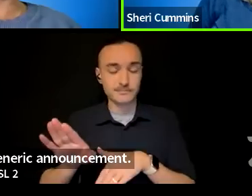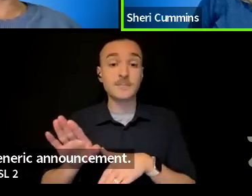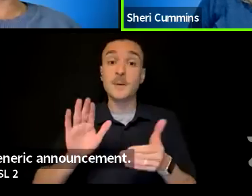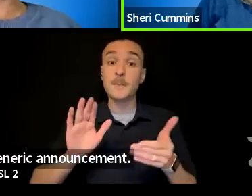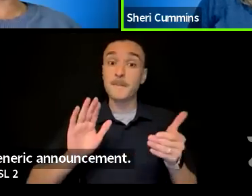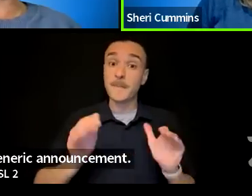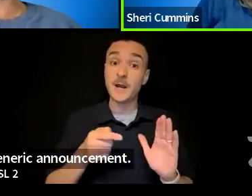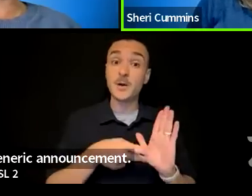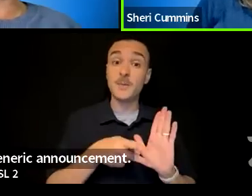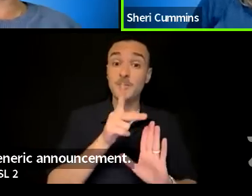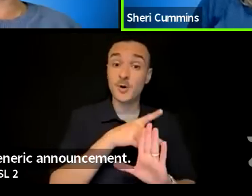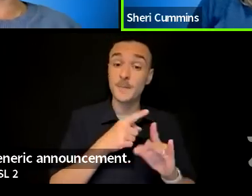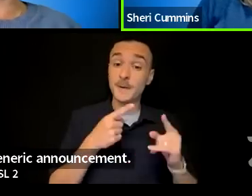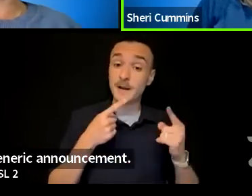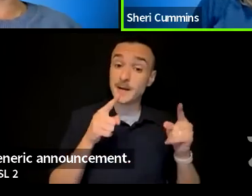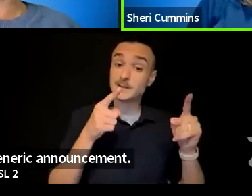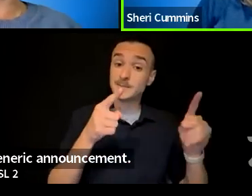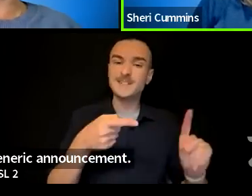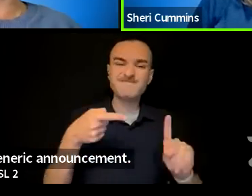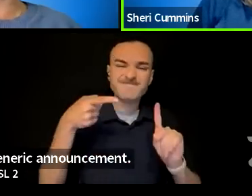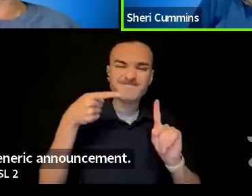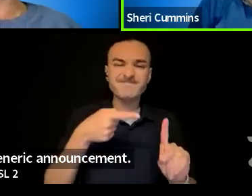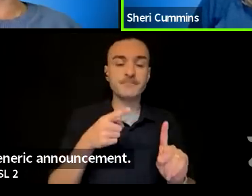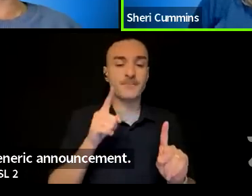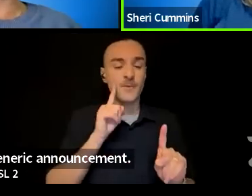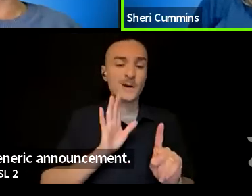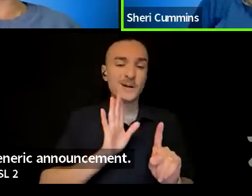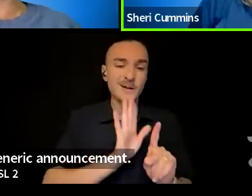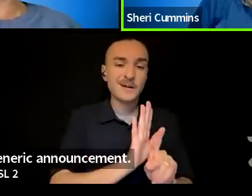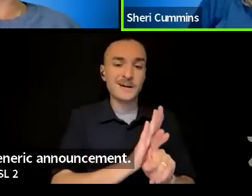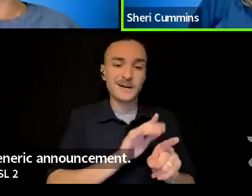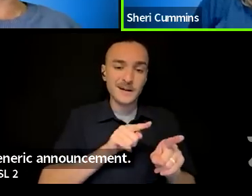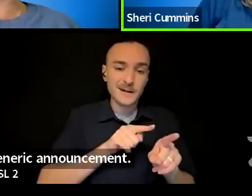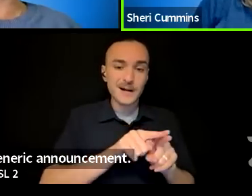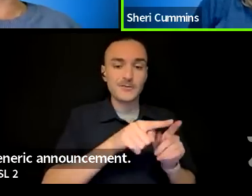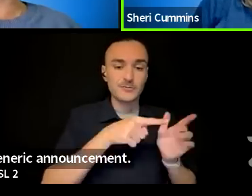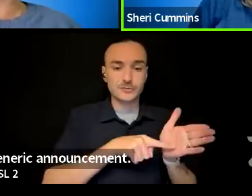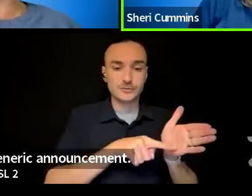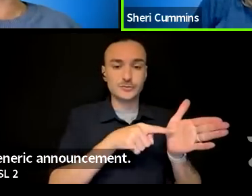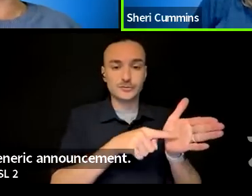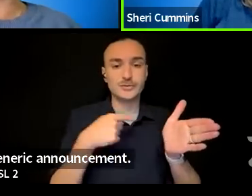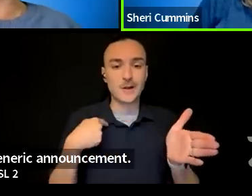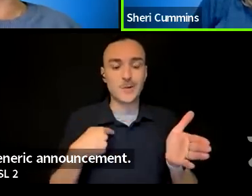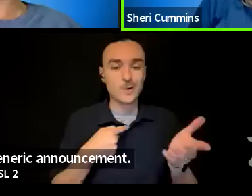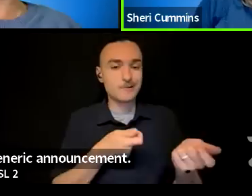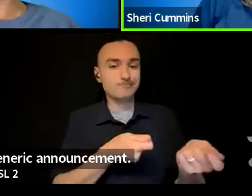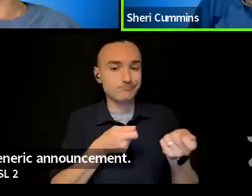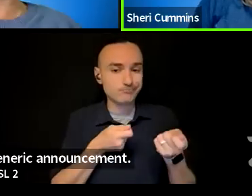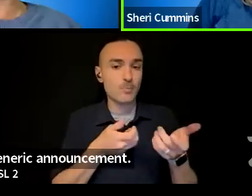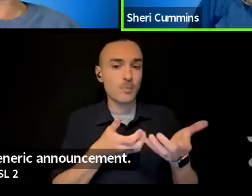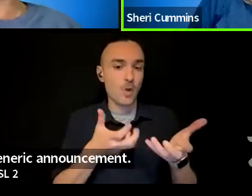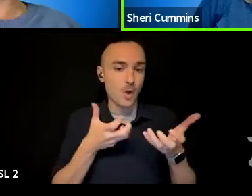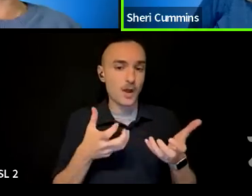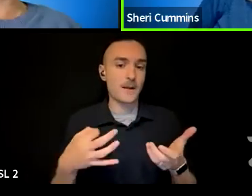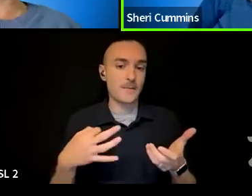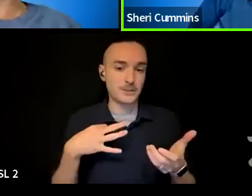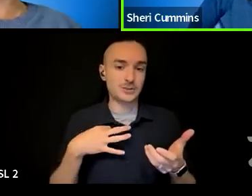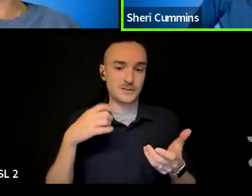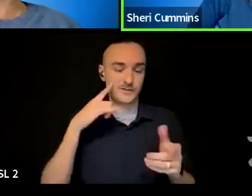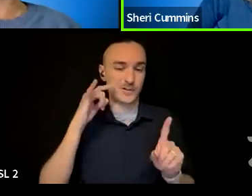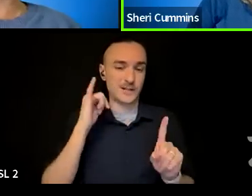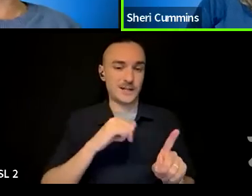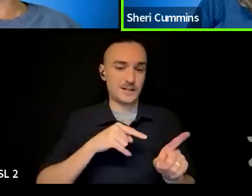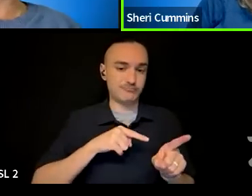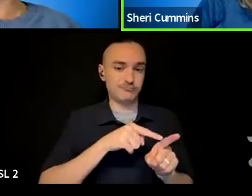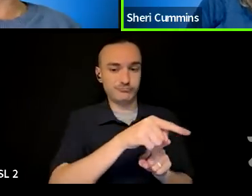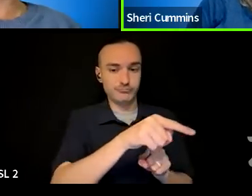be more specific about a particular area of research that we're interested in getting applications in. The applications